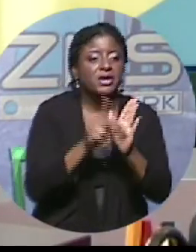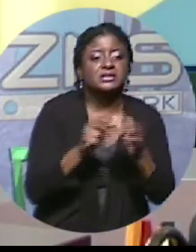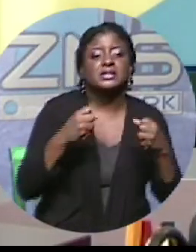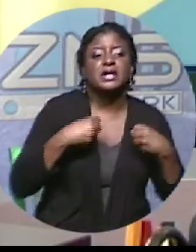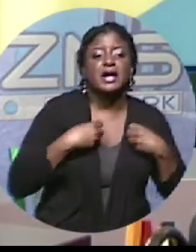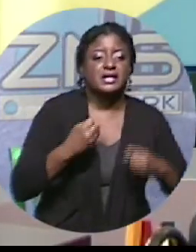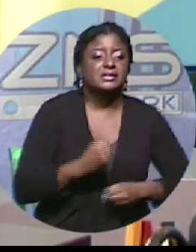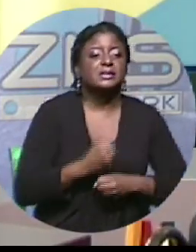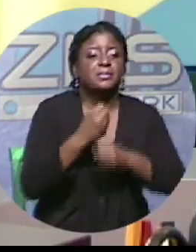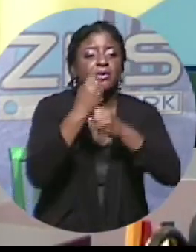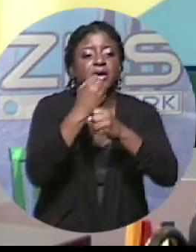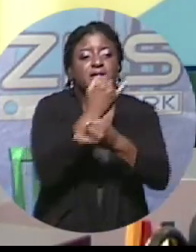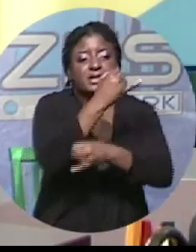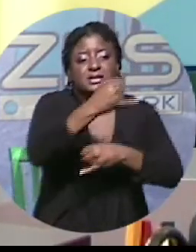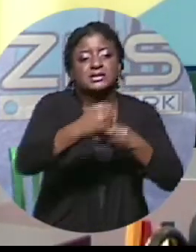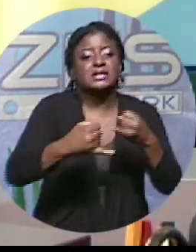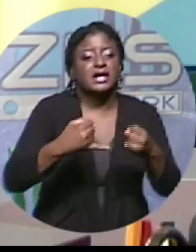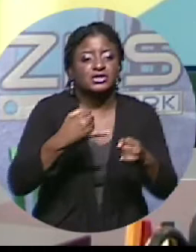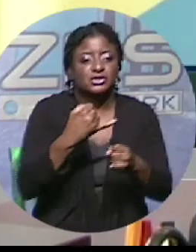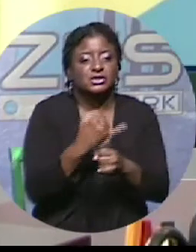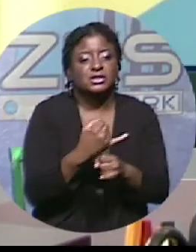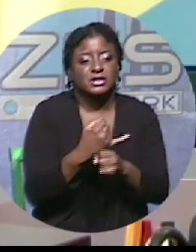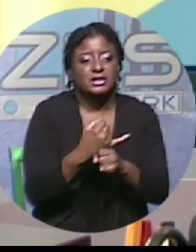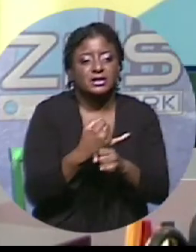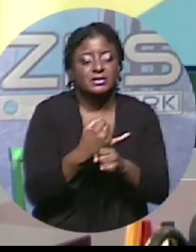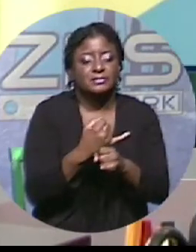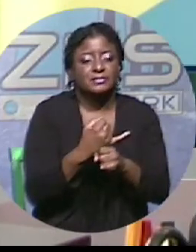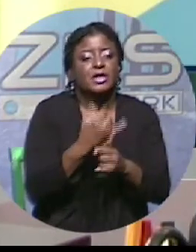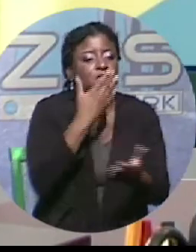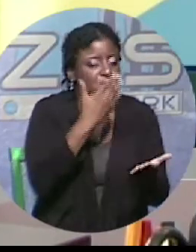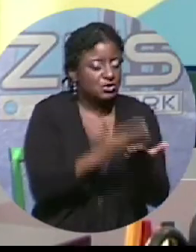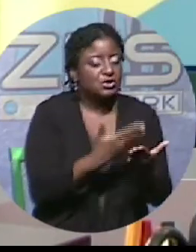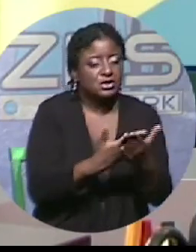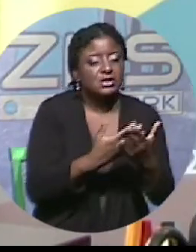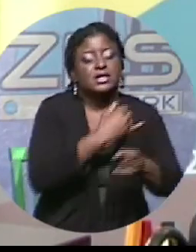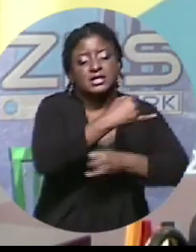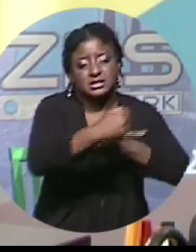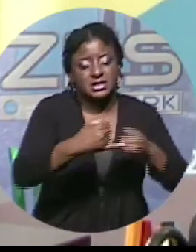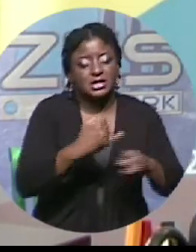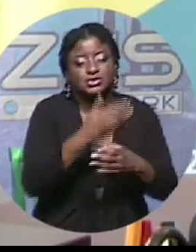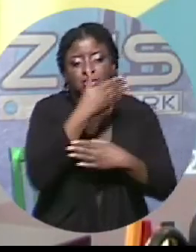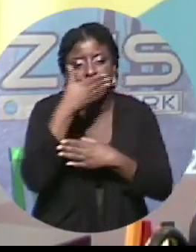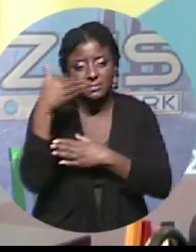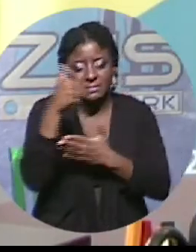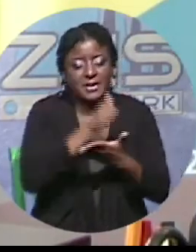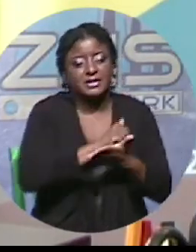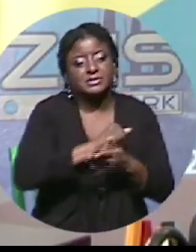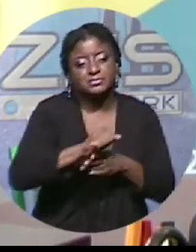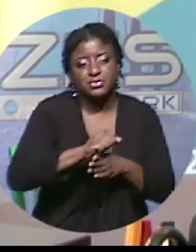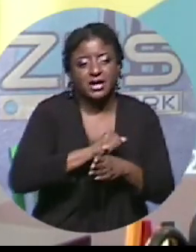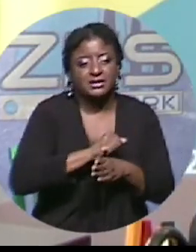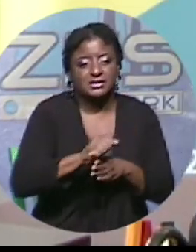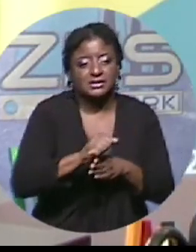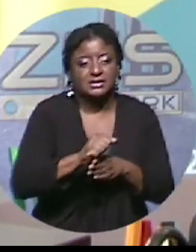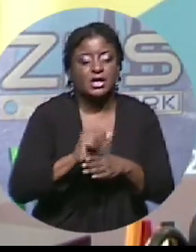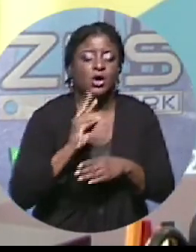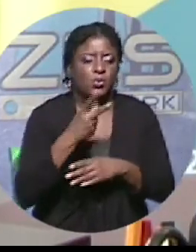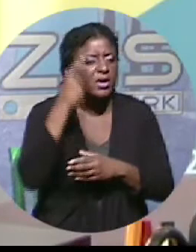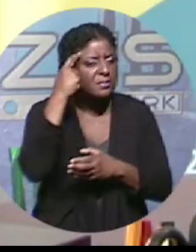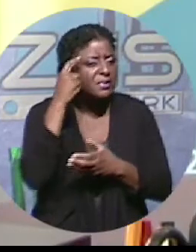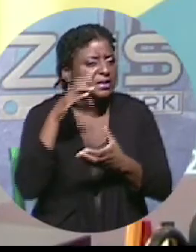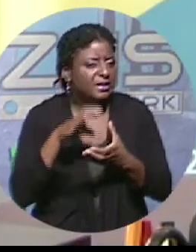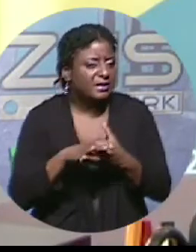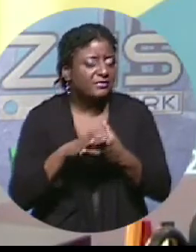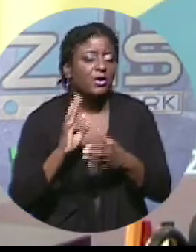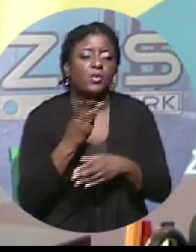support internationally. It's good international best practice. So we believe we are